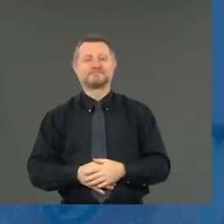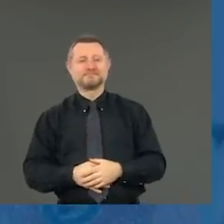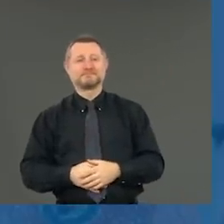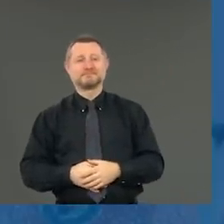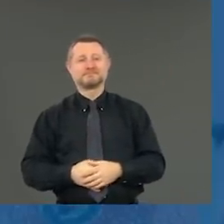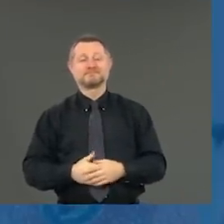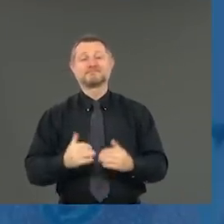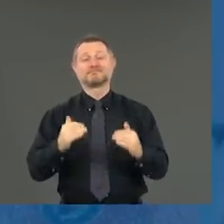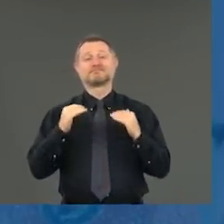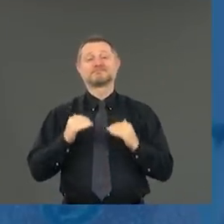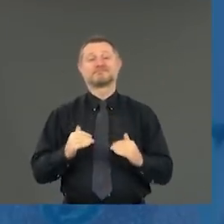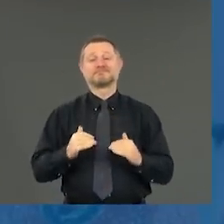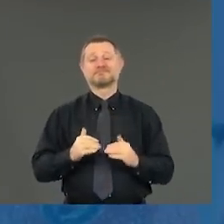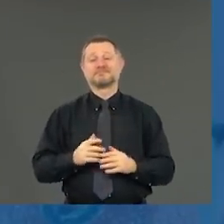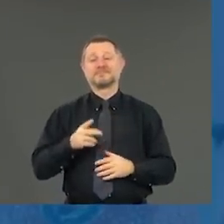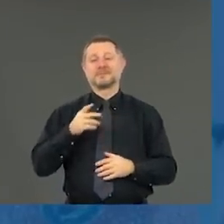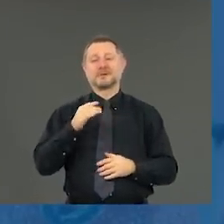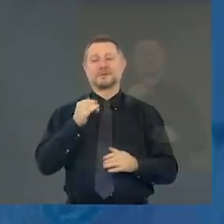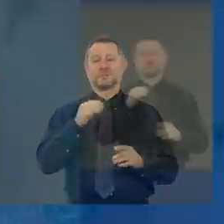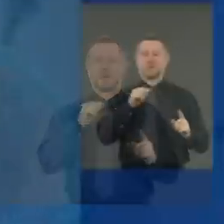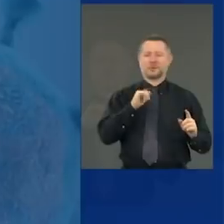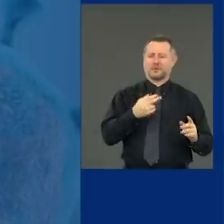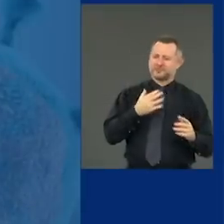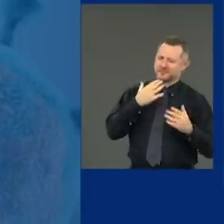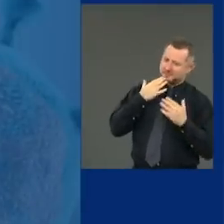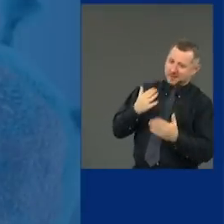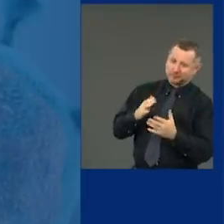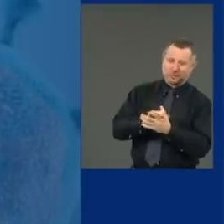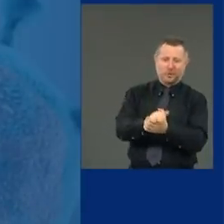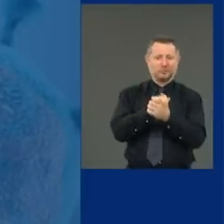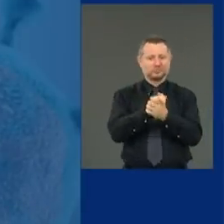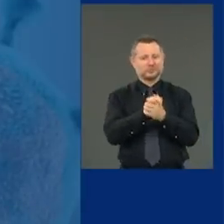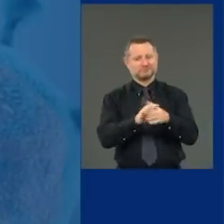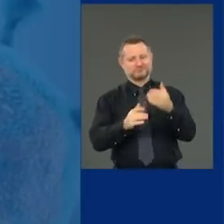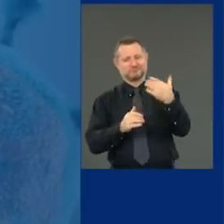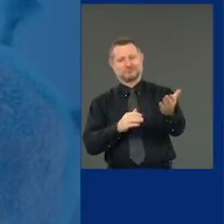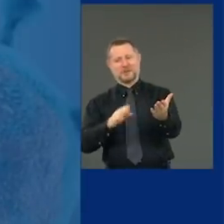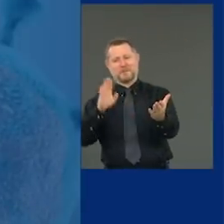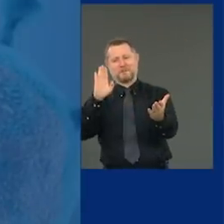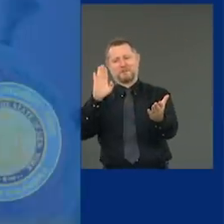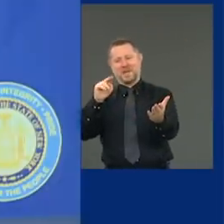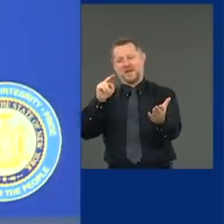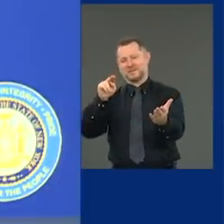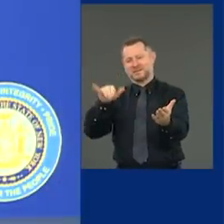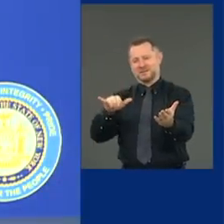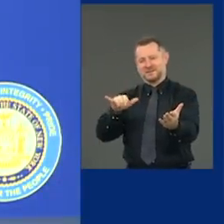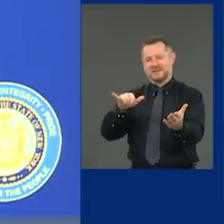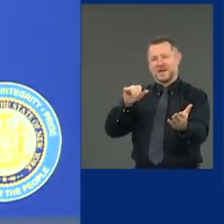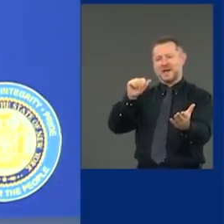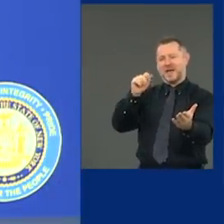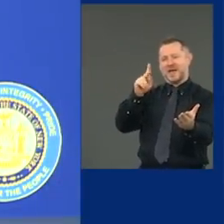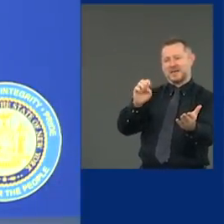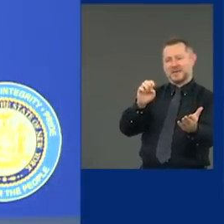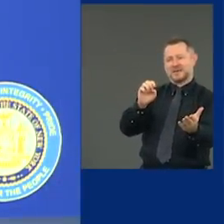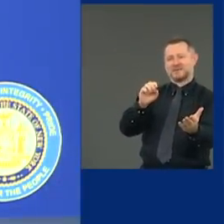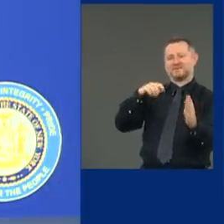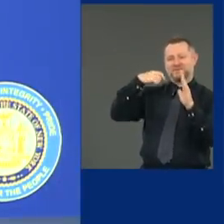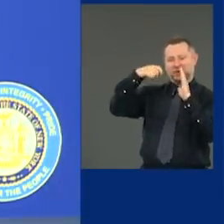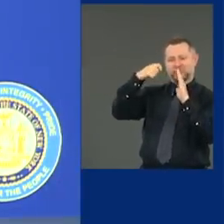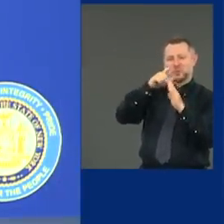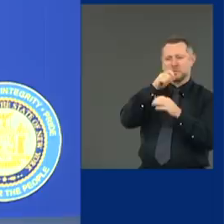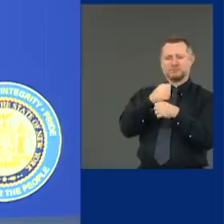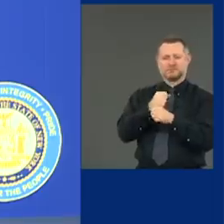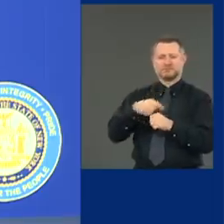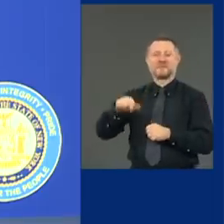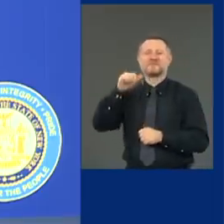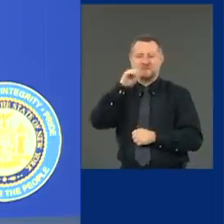Beautiful. Thank you. And congratulations to Bunny Lake Films, a female-founded boutique production company based